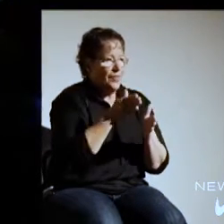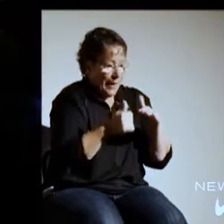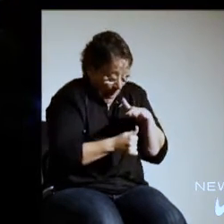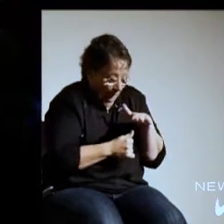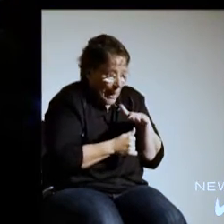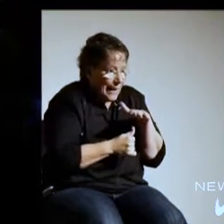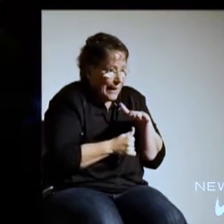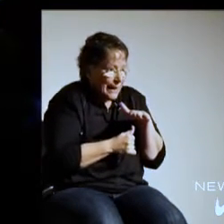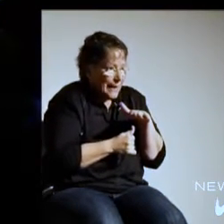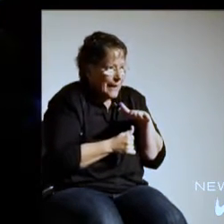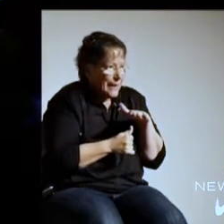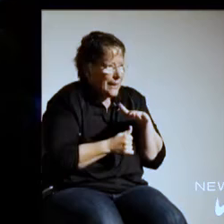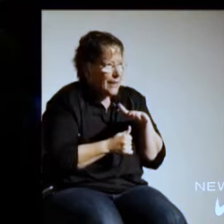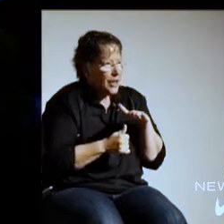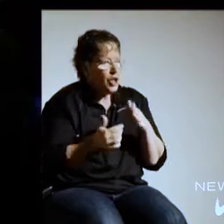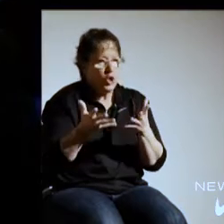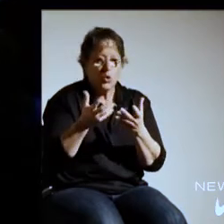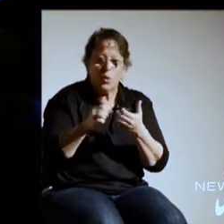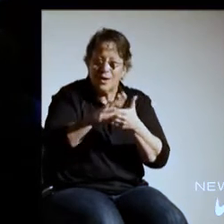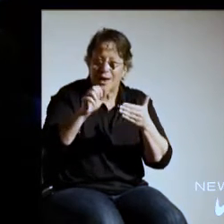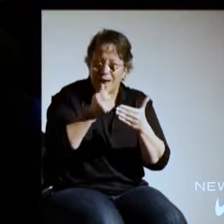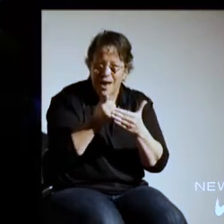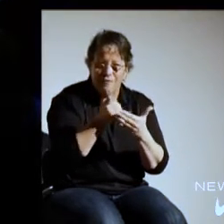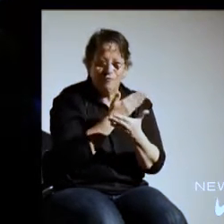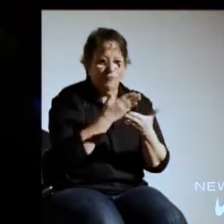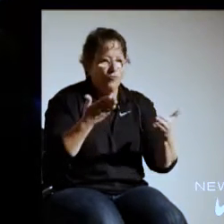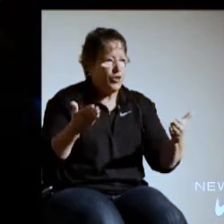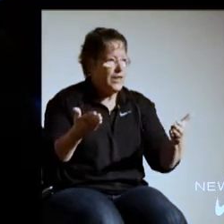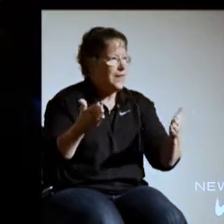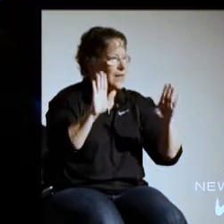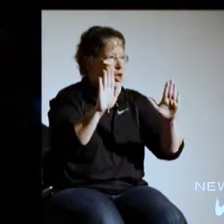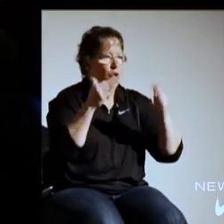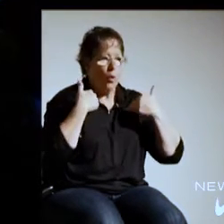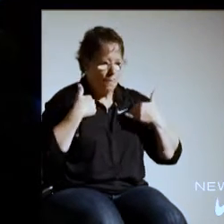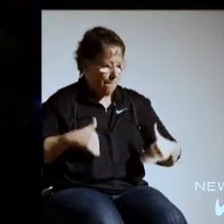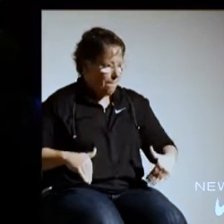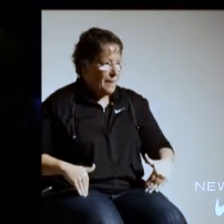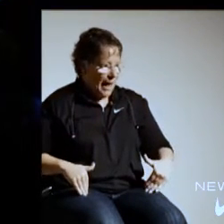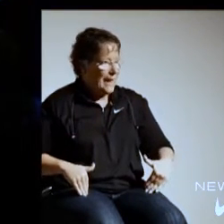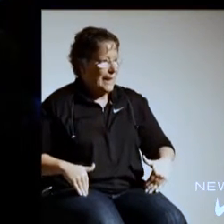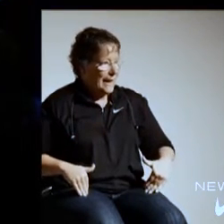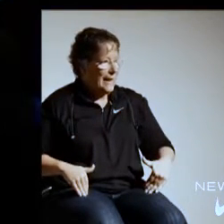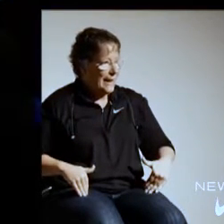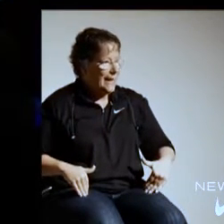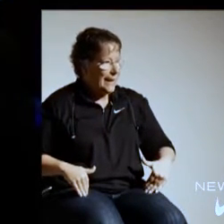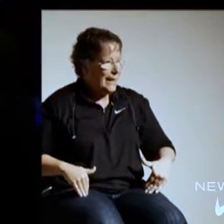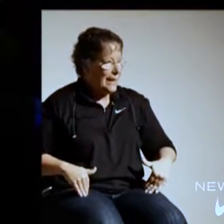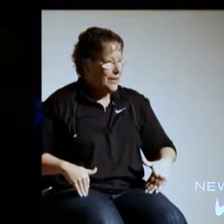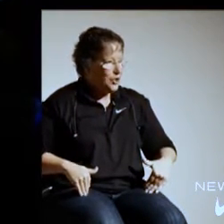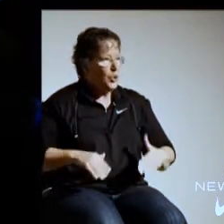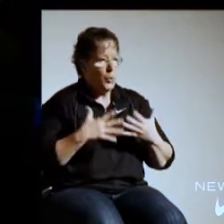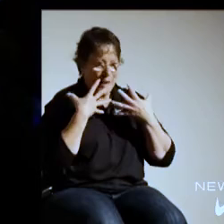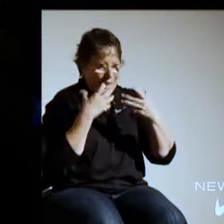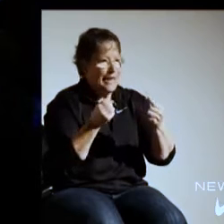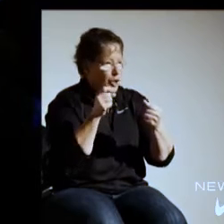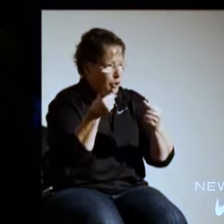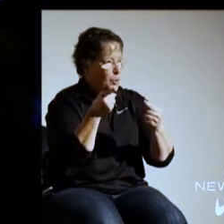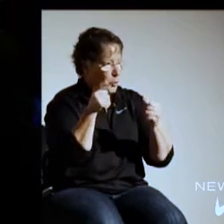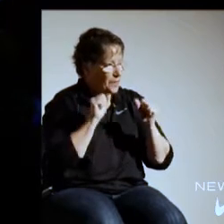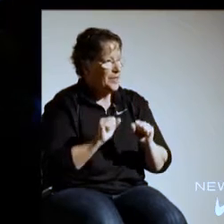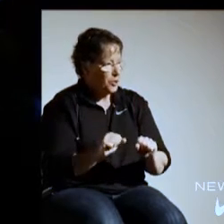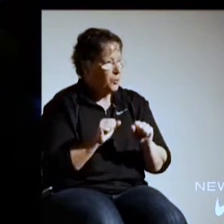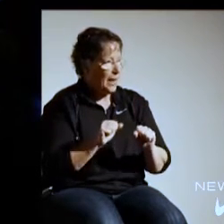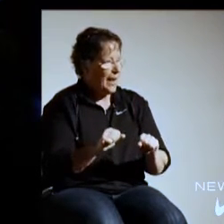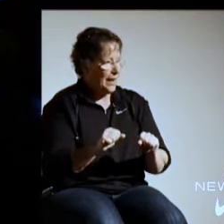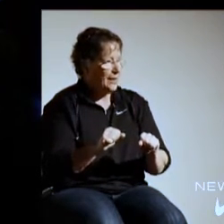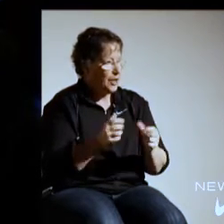body and to heal you and to share that with other people. So following Jesus doesn't end in coming to church and getting saved. That's